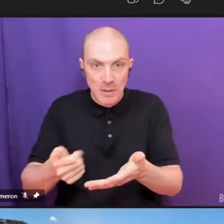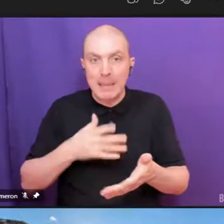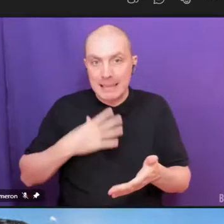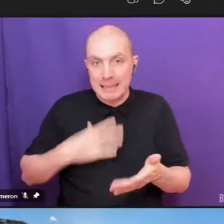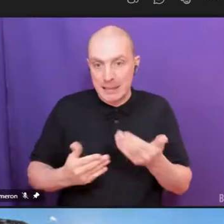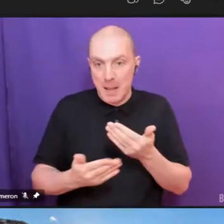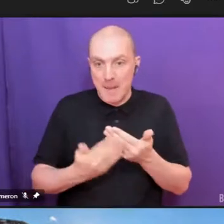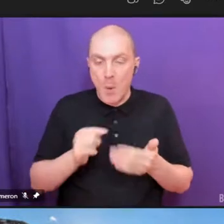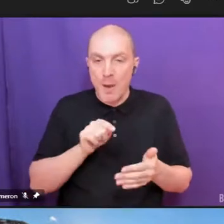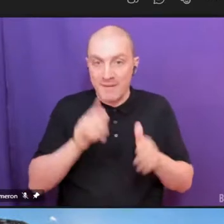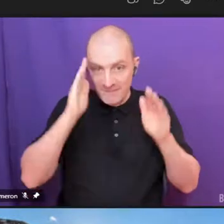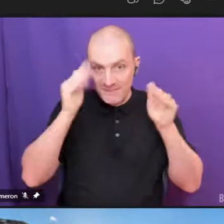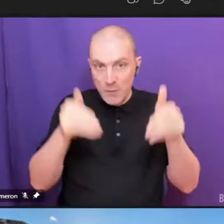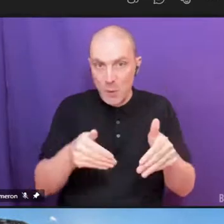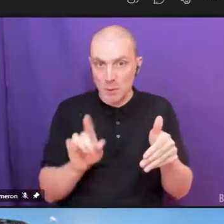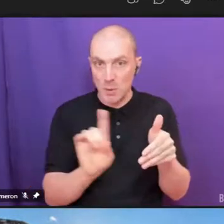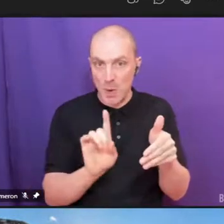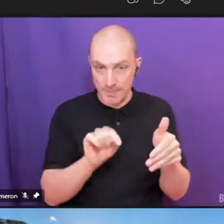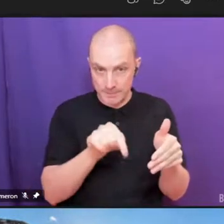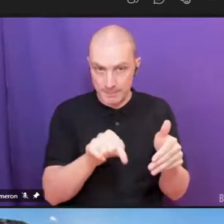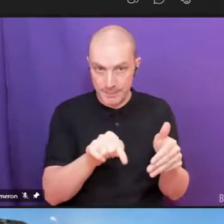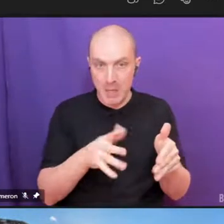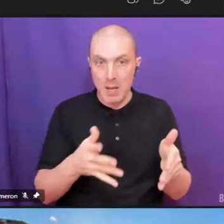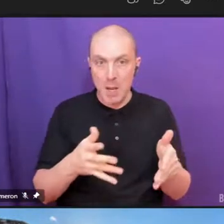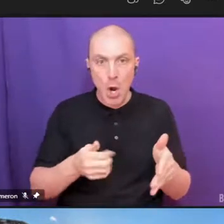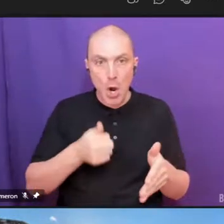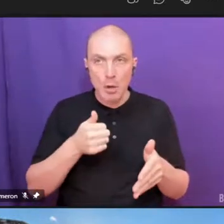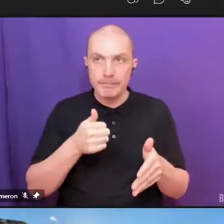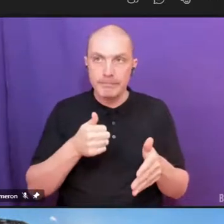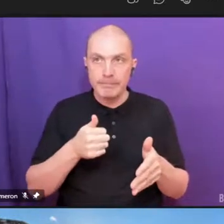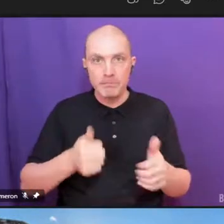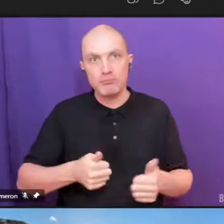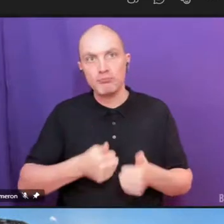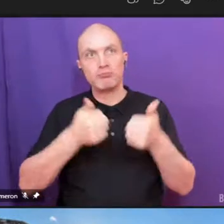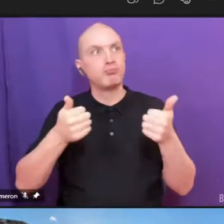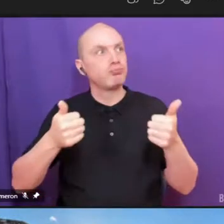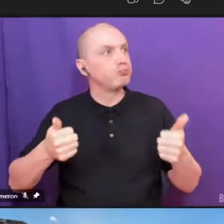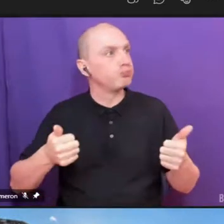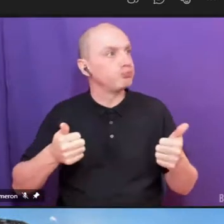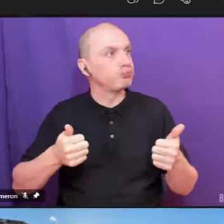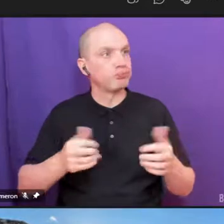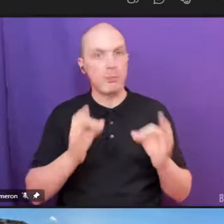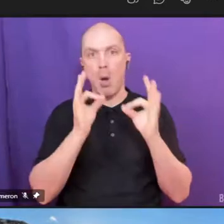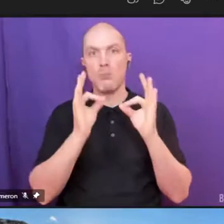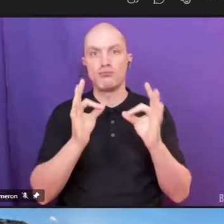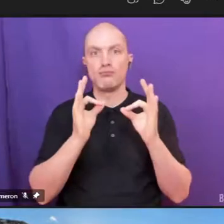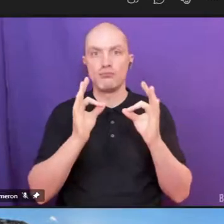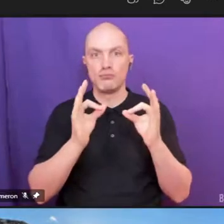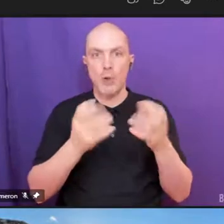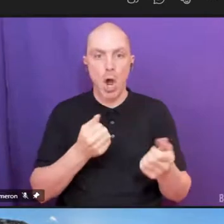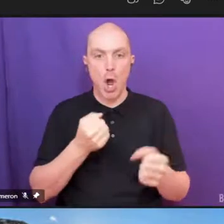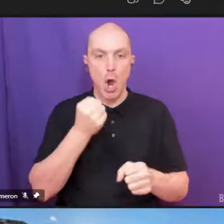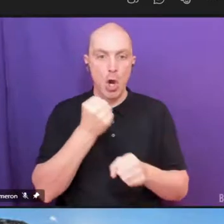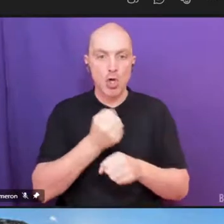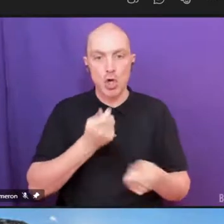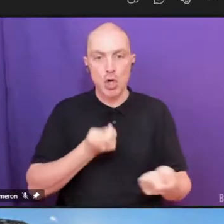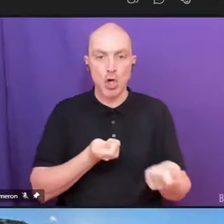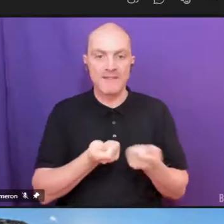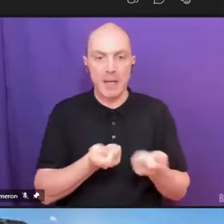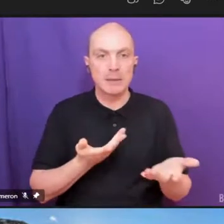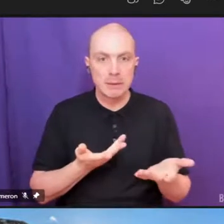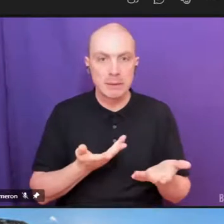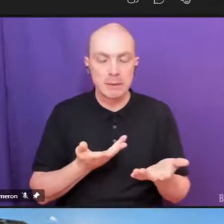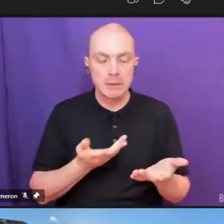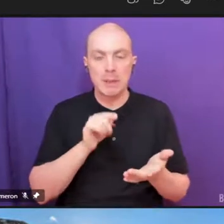pandemic is to ensure that good governance has been maintained. And in key messages 10 through to 12, we